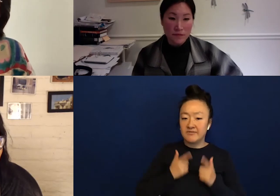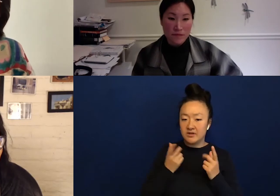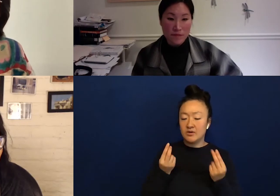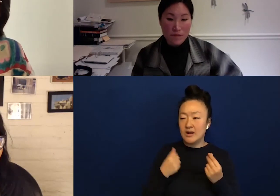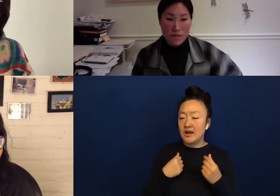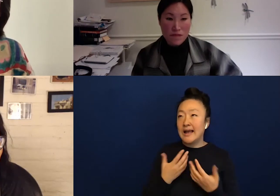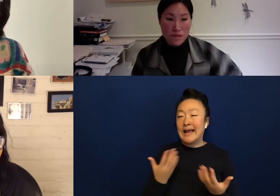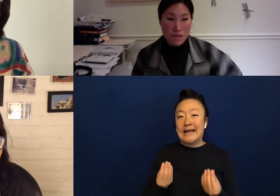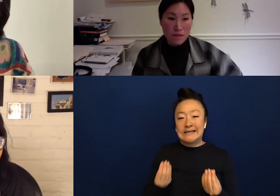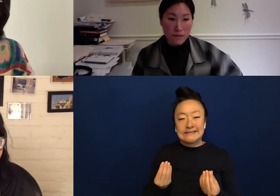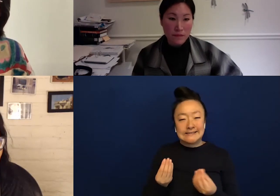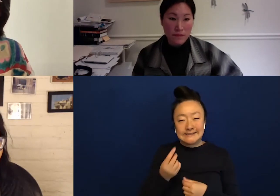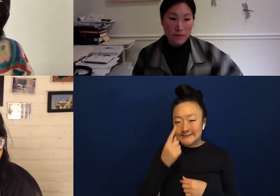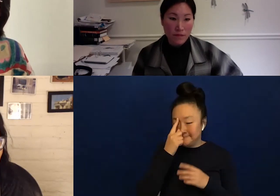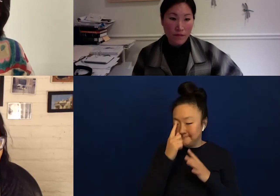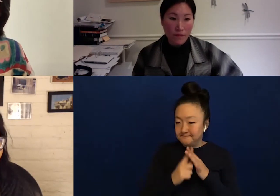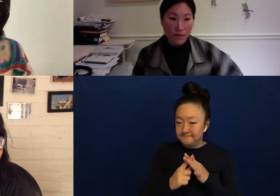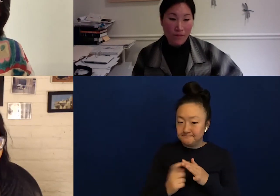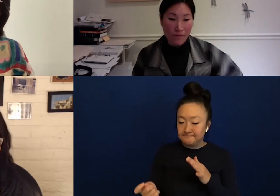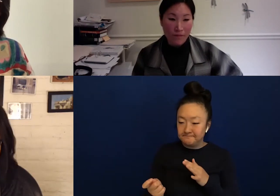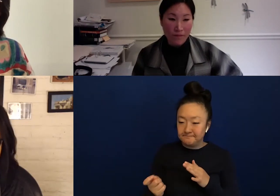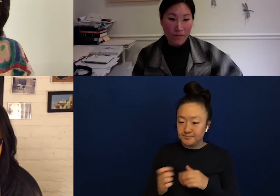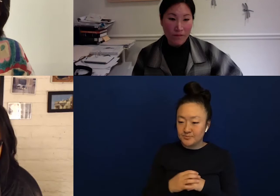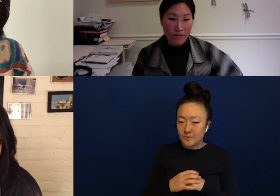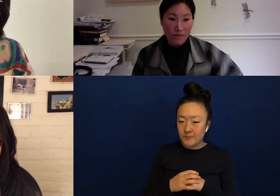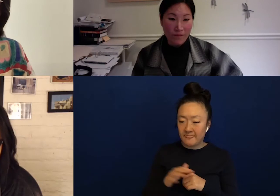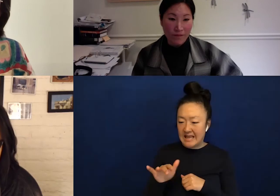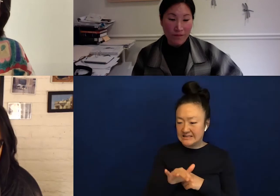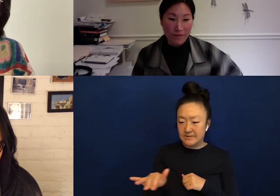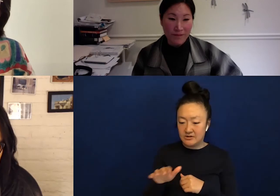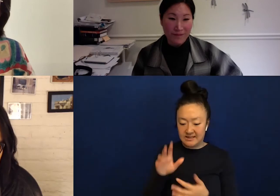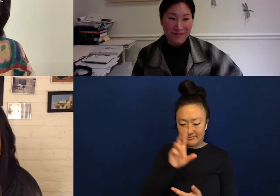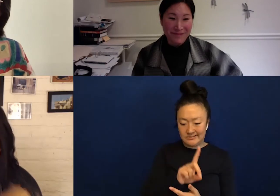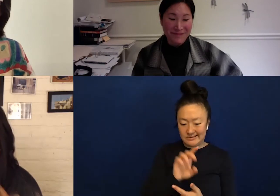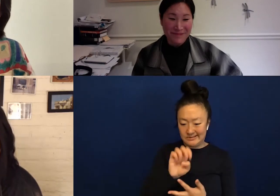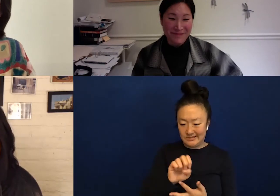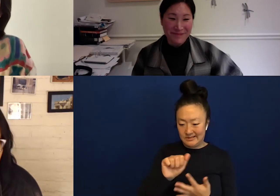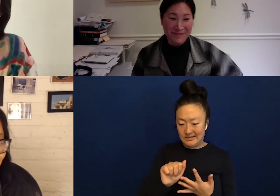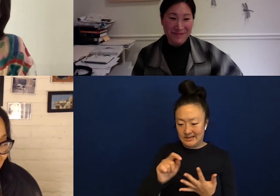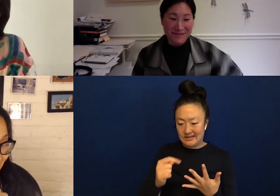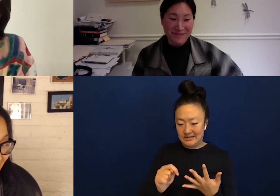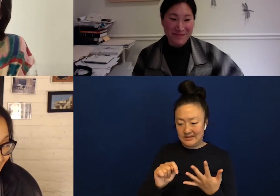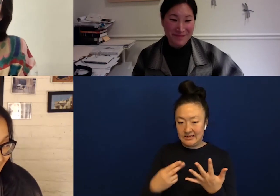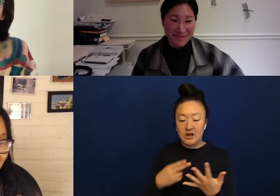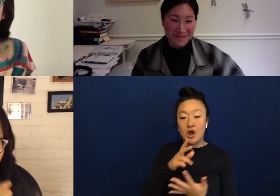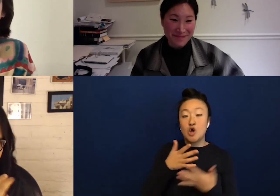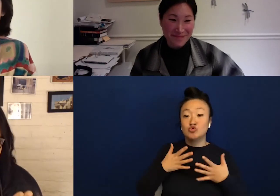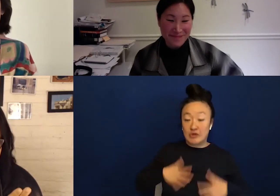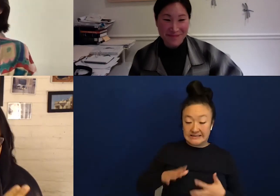God, I'm blanking out. It spells out death, is what I remember. I think, oh, dressing,